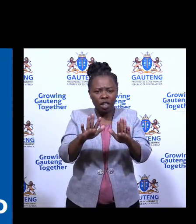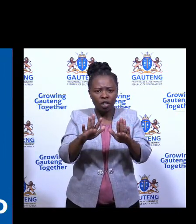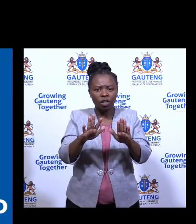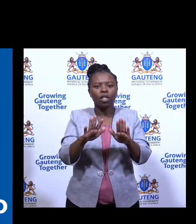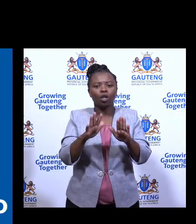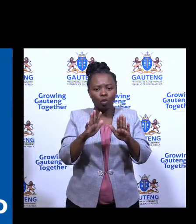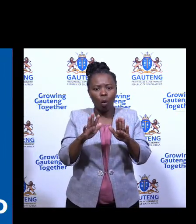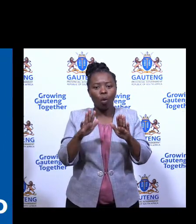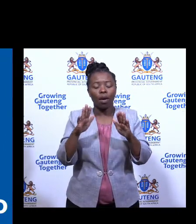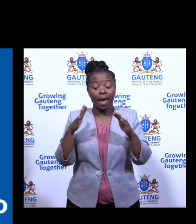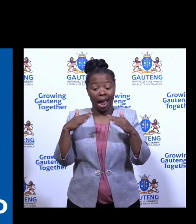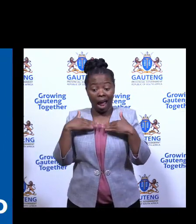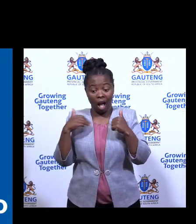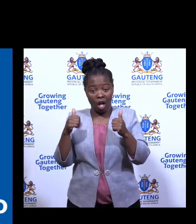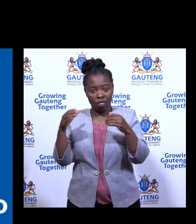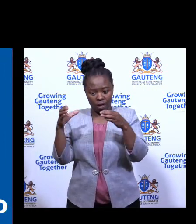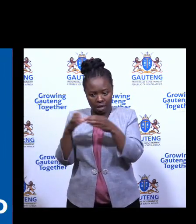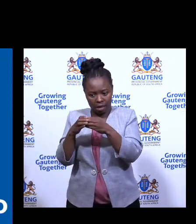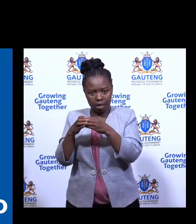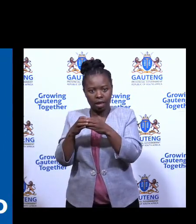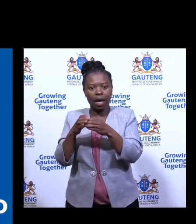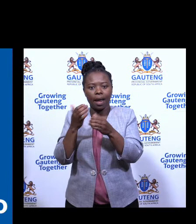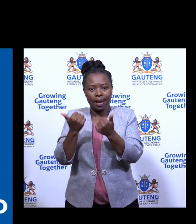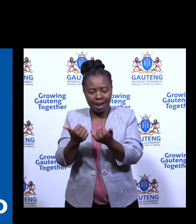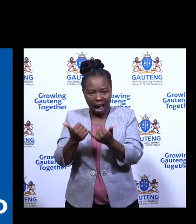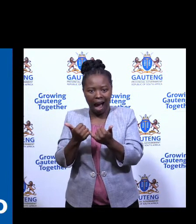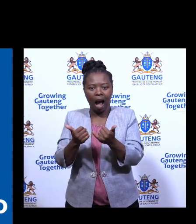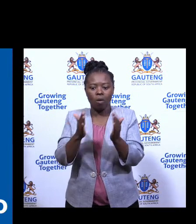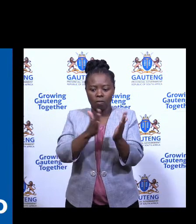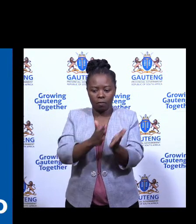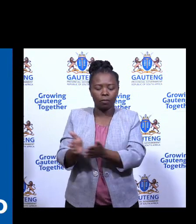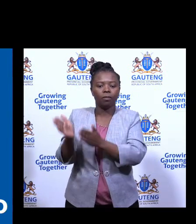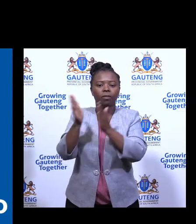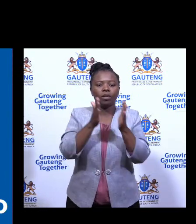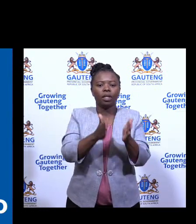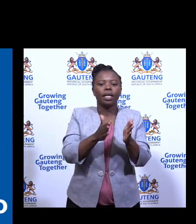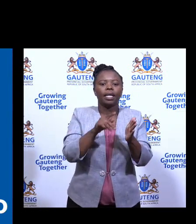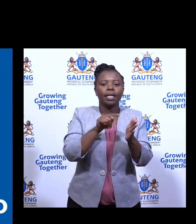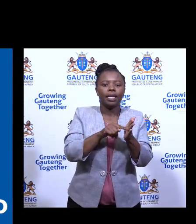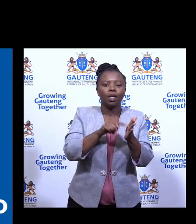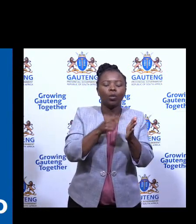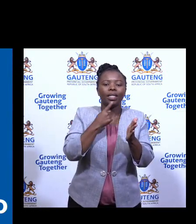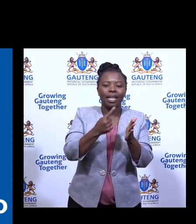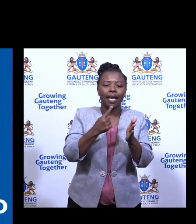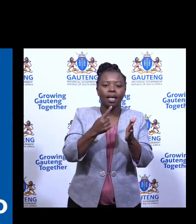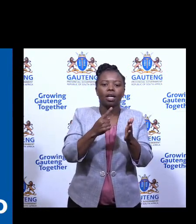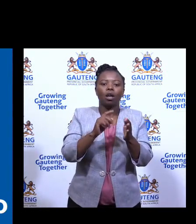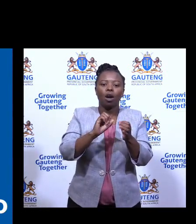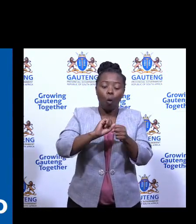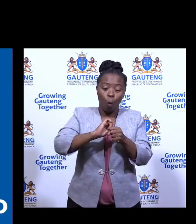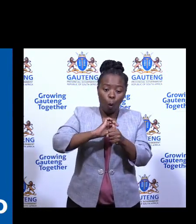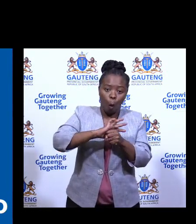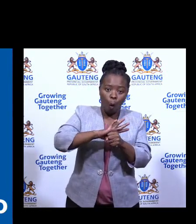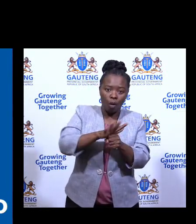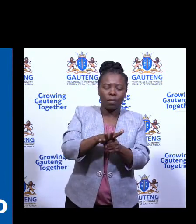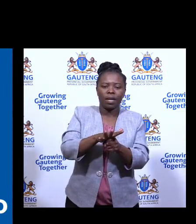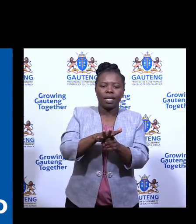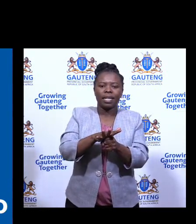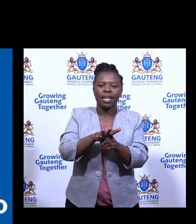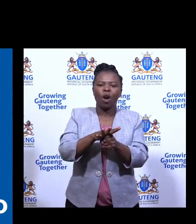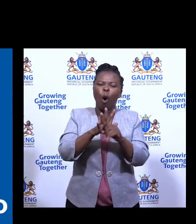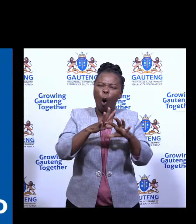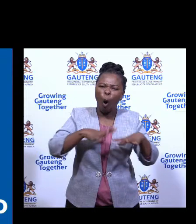in health, but we are now also just doing all COVID-19 procurement, not just